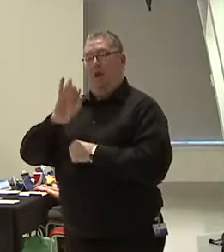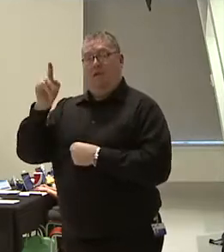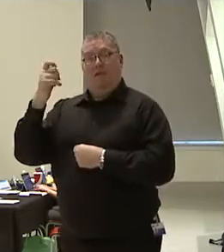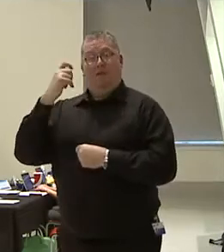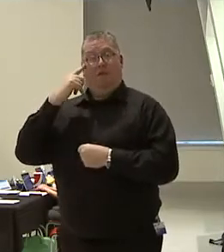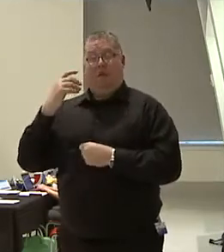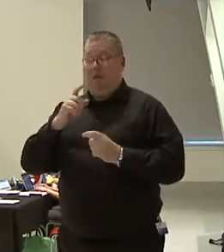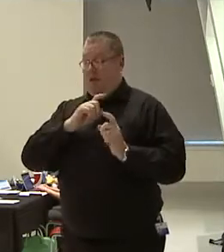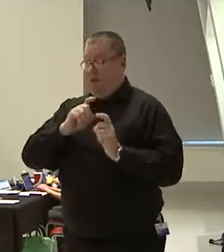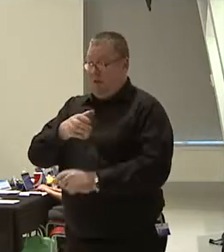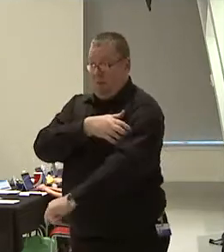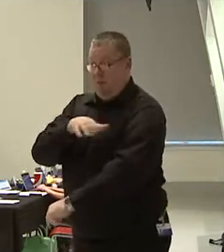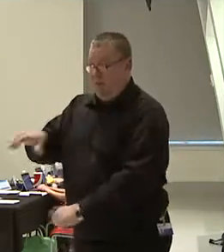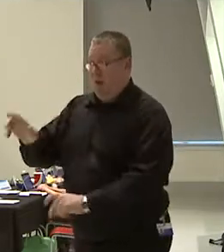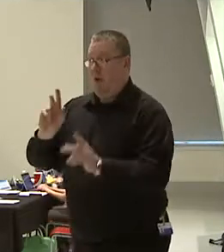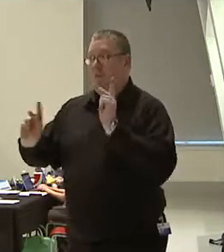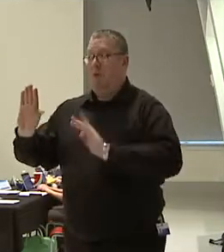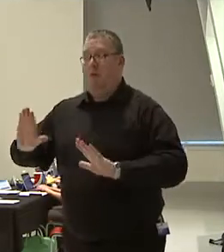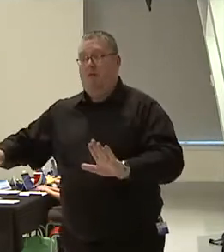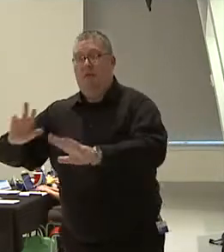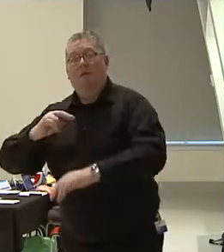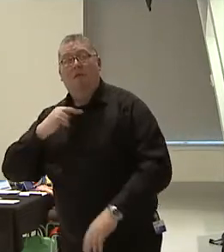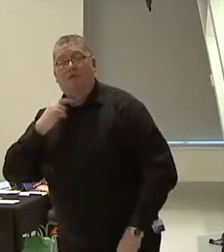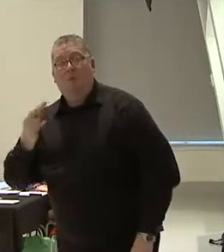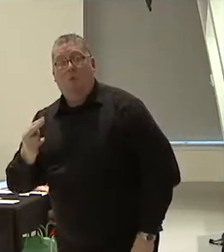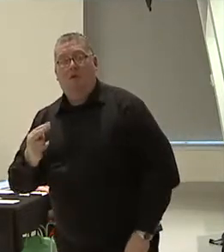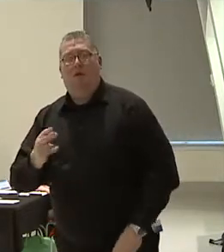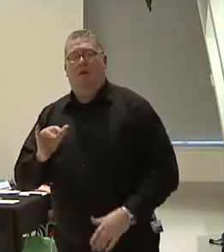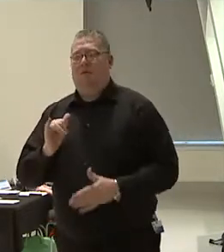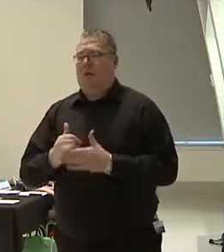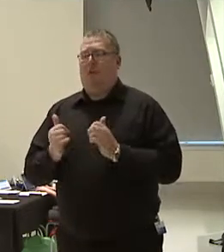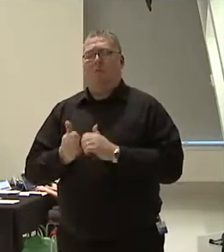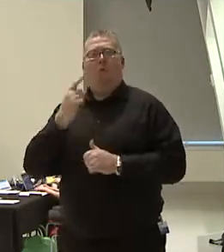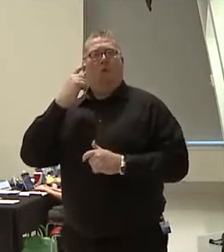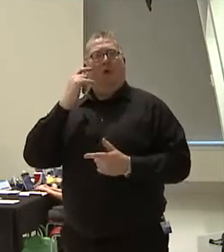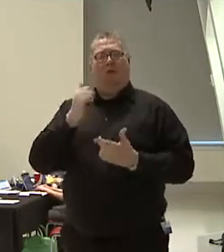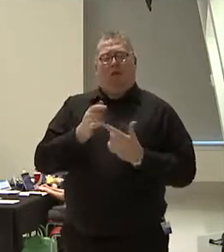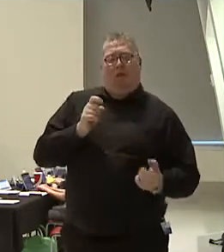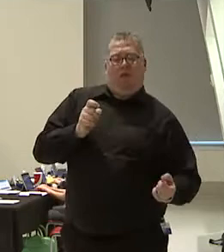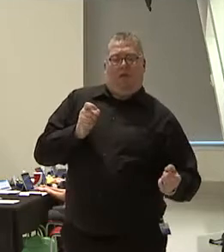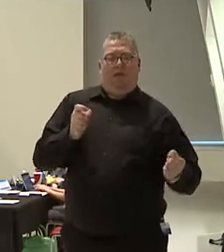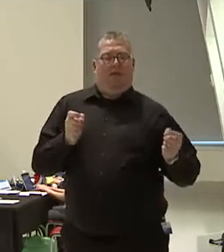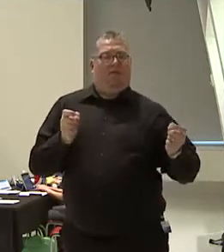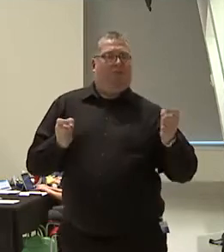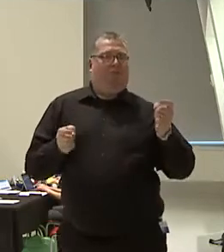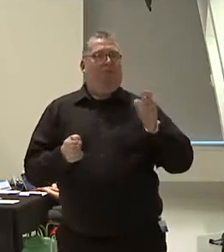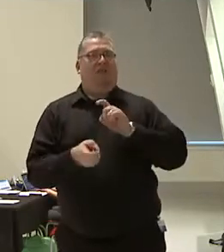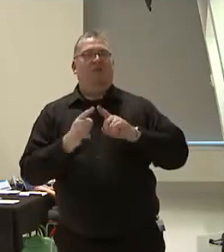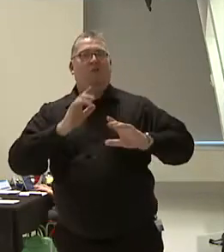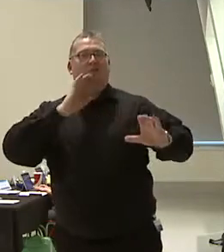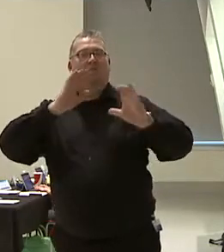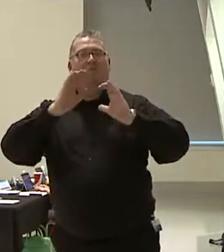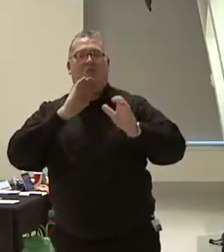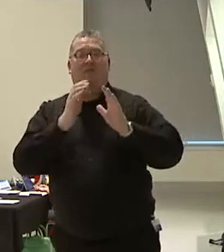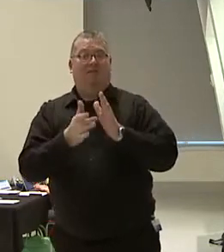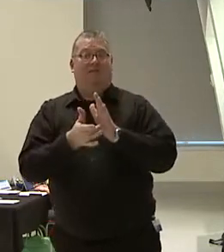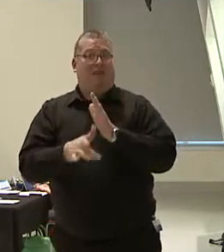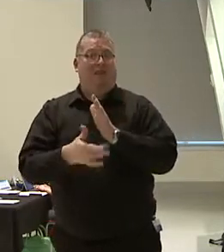larger voice. Social media, and it's just the latest evolution in communication